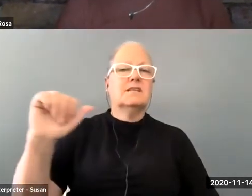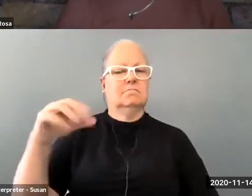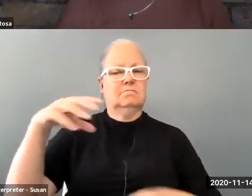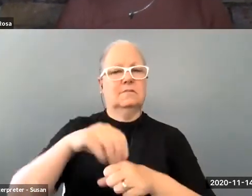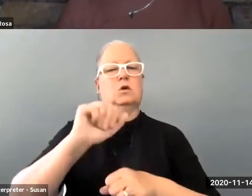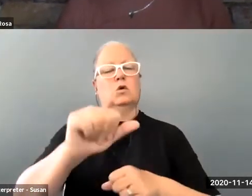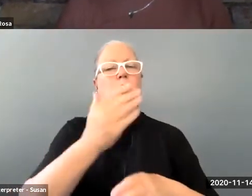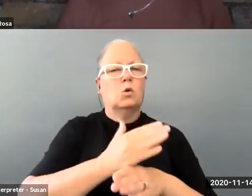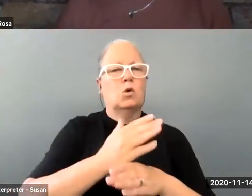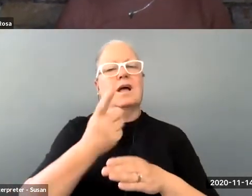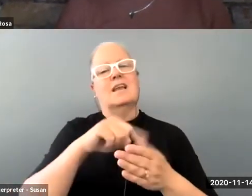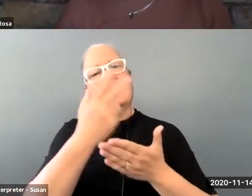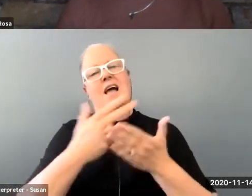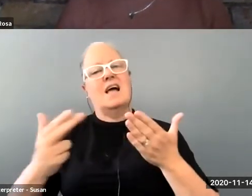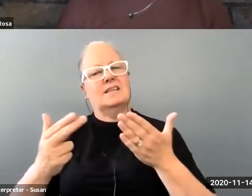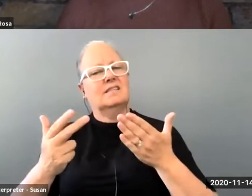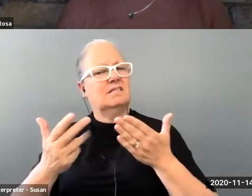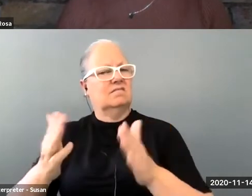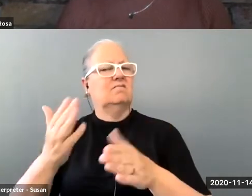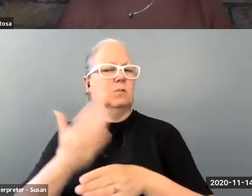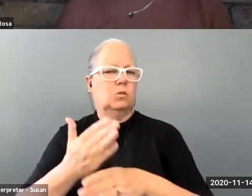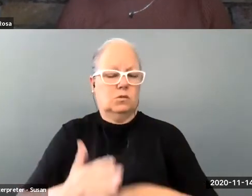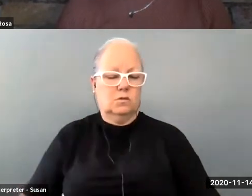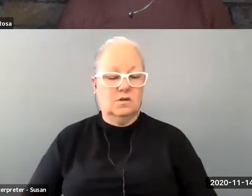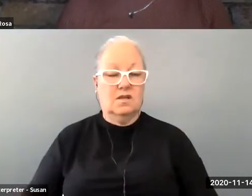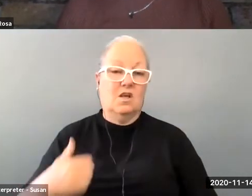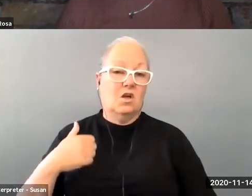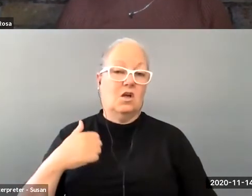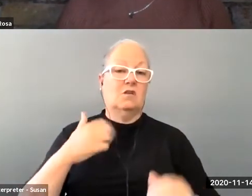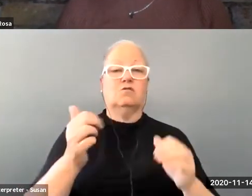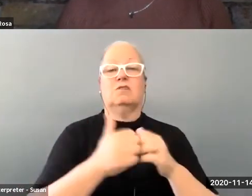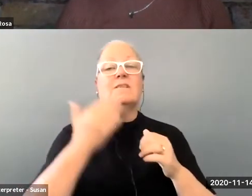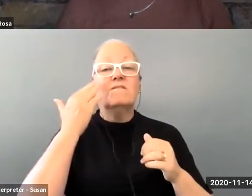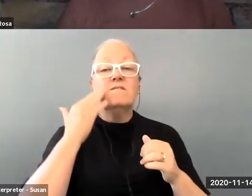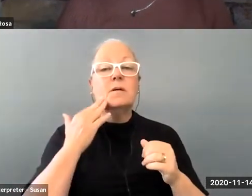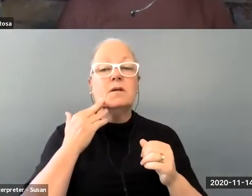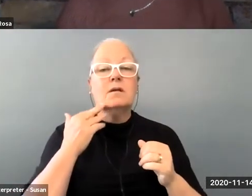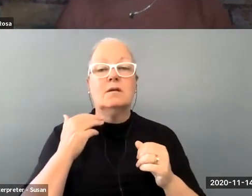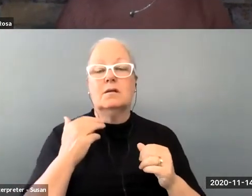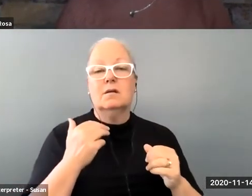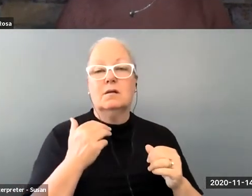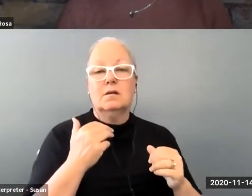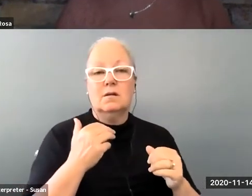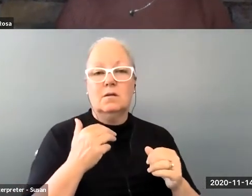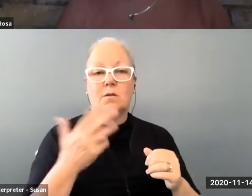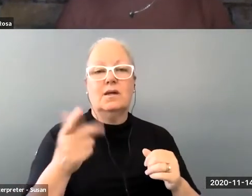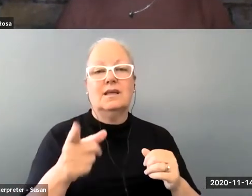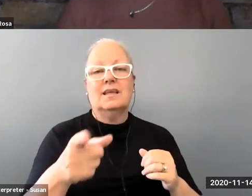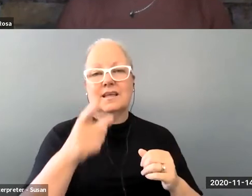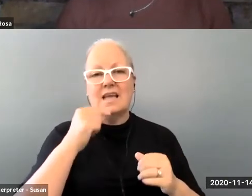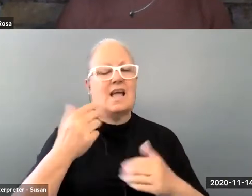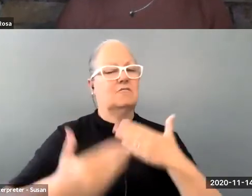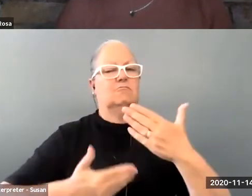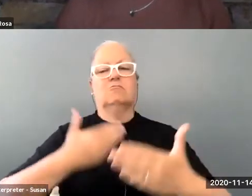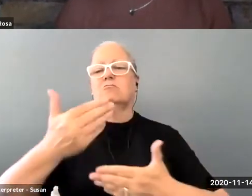practice? I agree that that feminism has been able to evolve into something that's